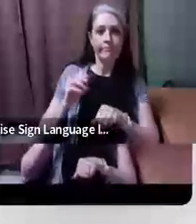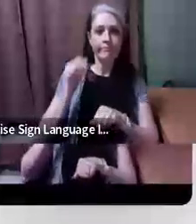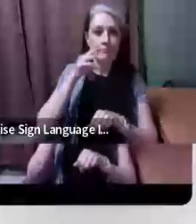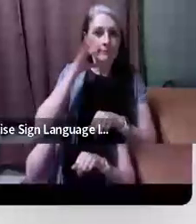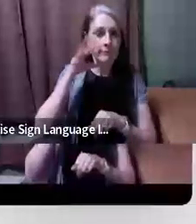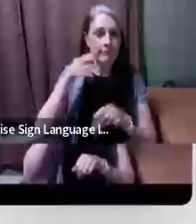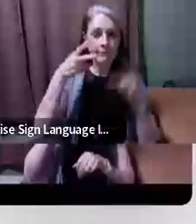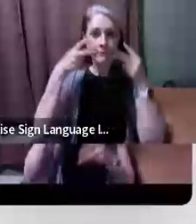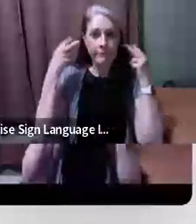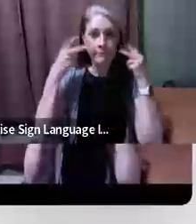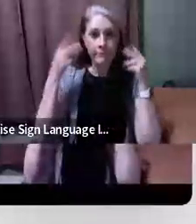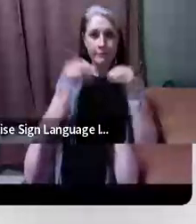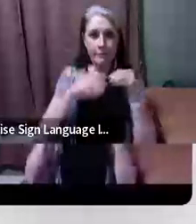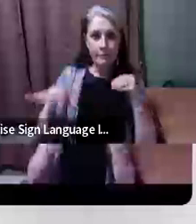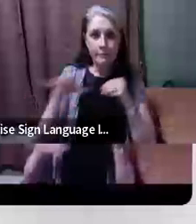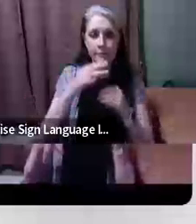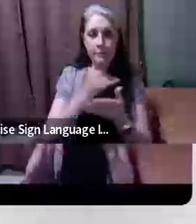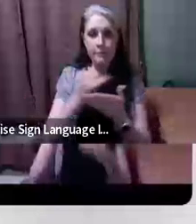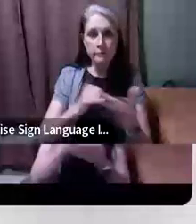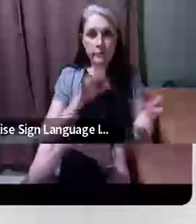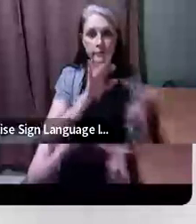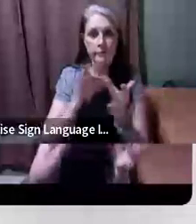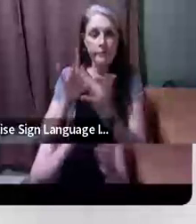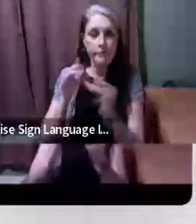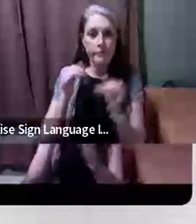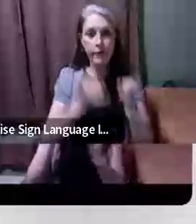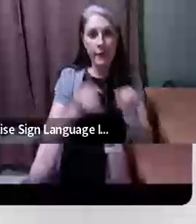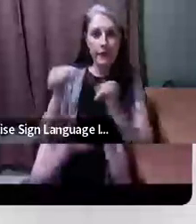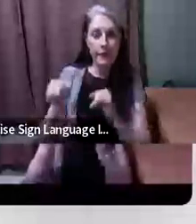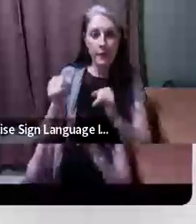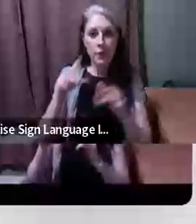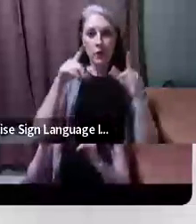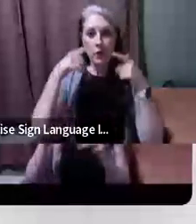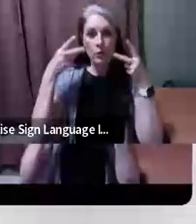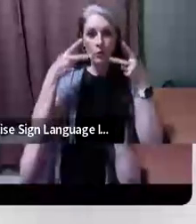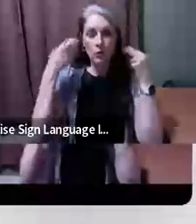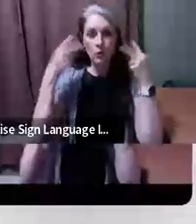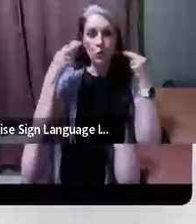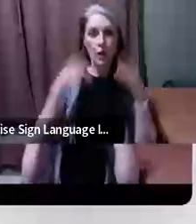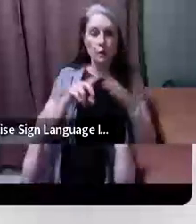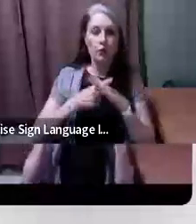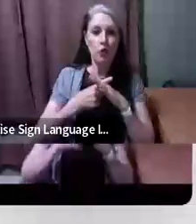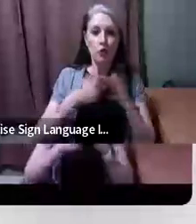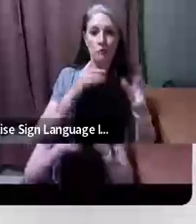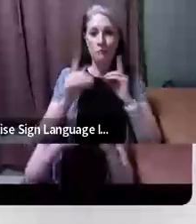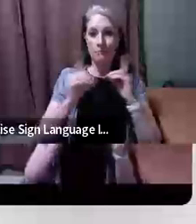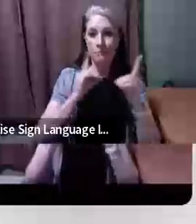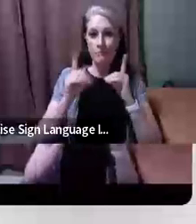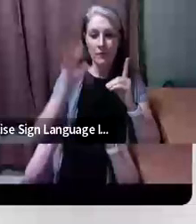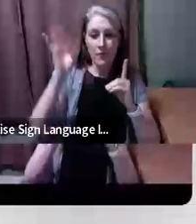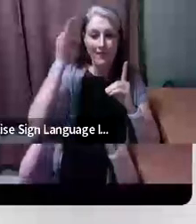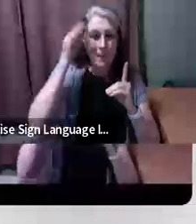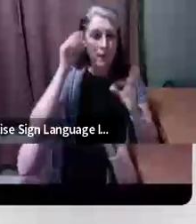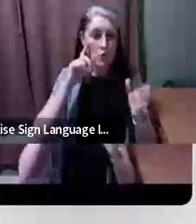The Arts Councils have been reaching out to individual tribes to begin a dialogue with federally recognized